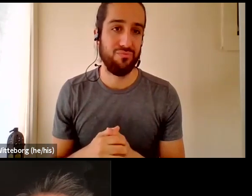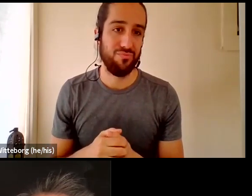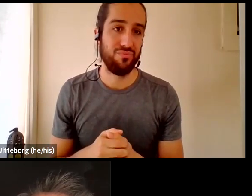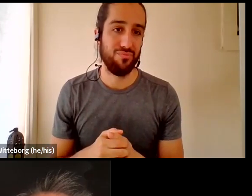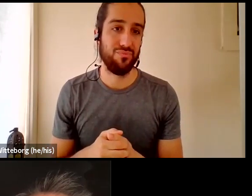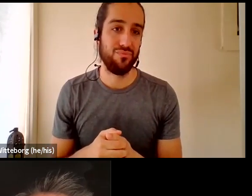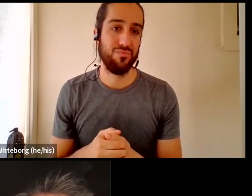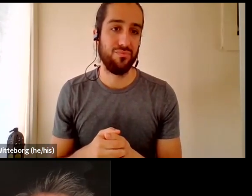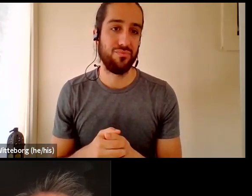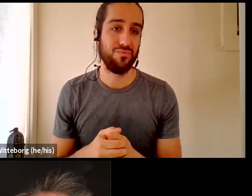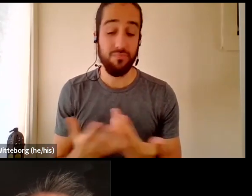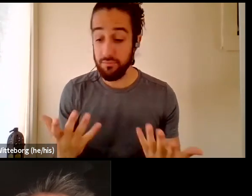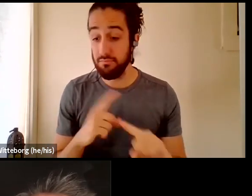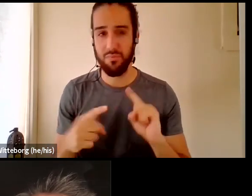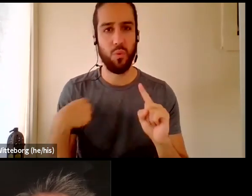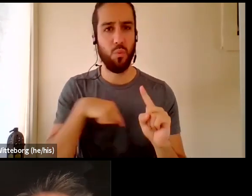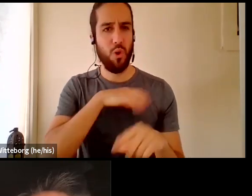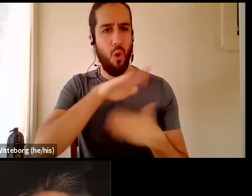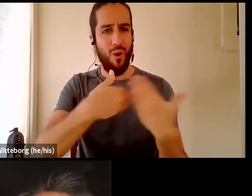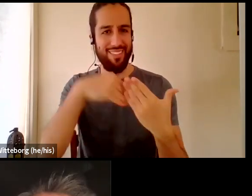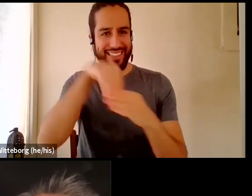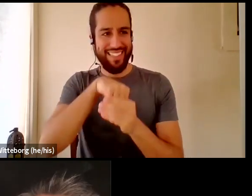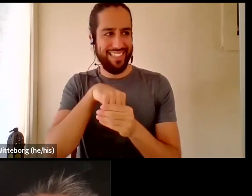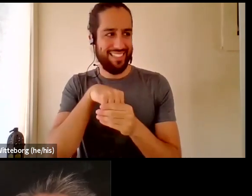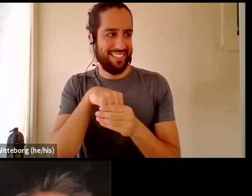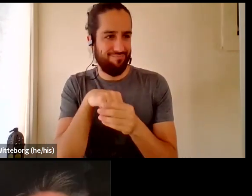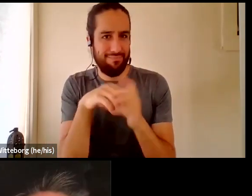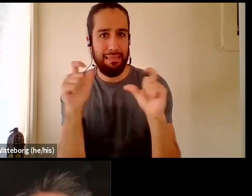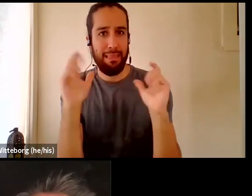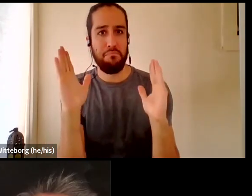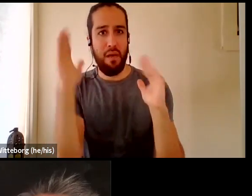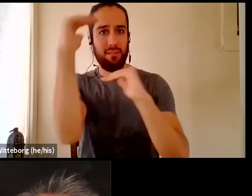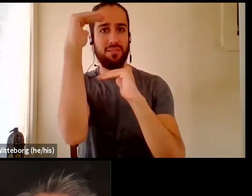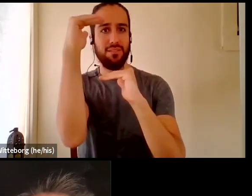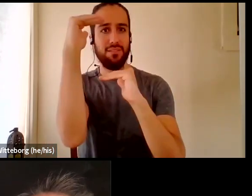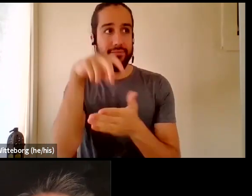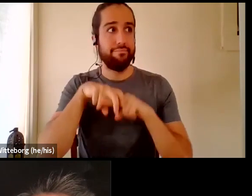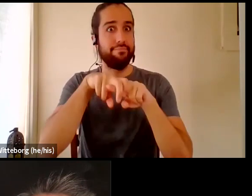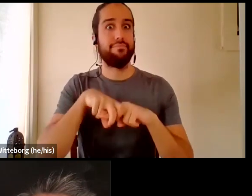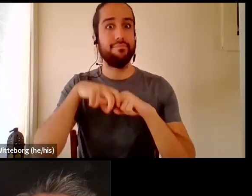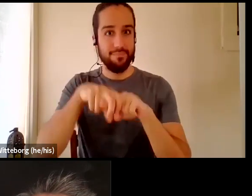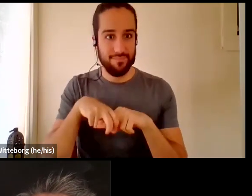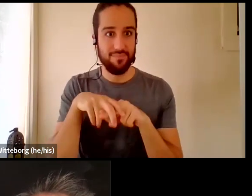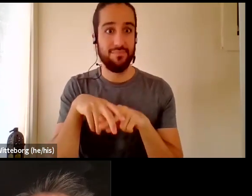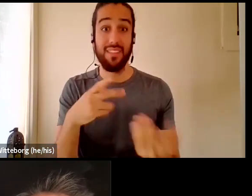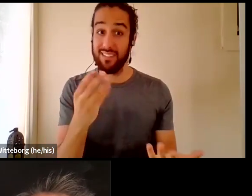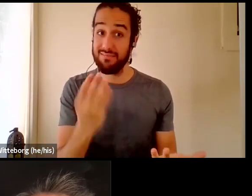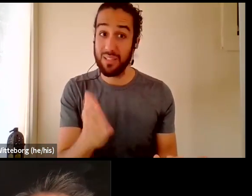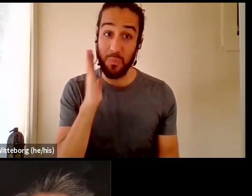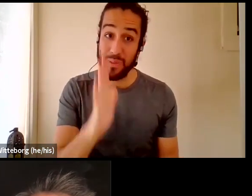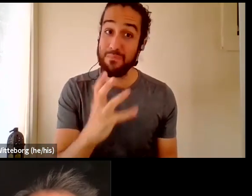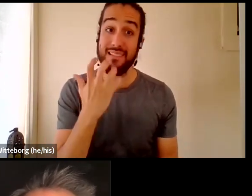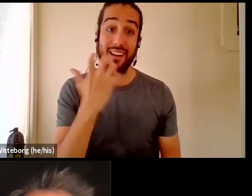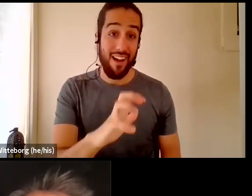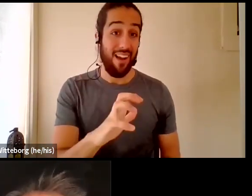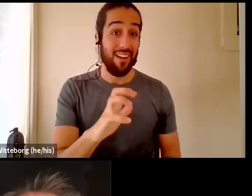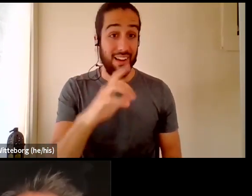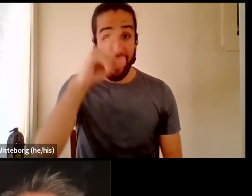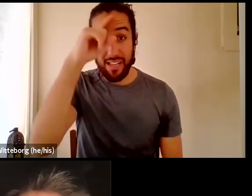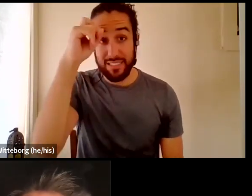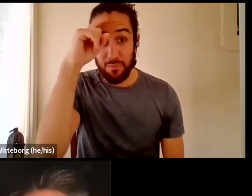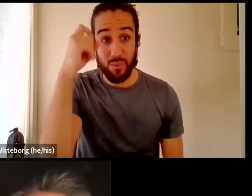And you know, we're all in our little boxes in these little containers, and it is going to be a hot summer. And, you